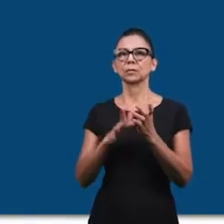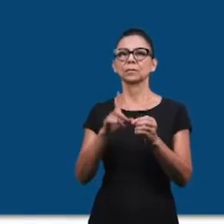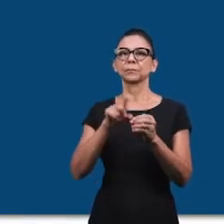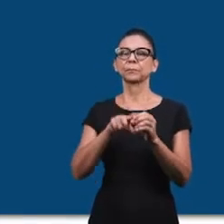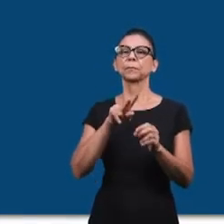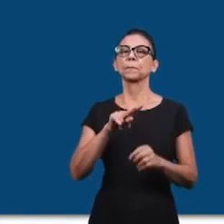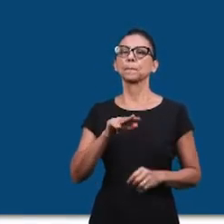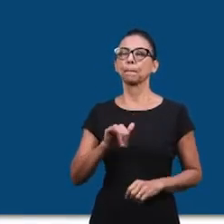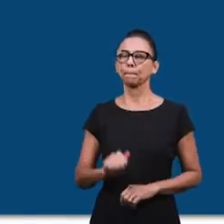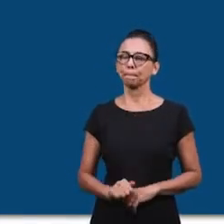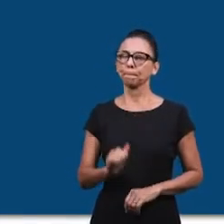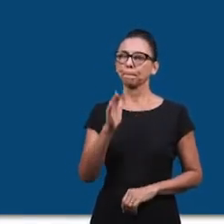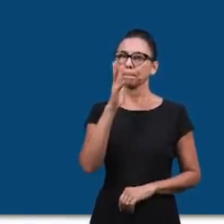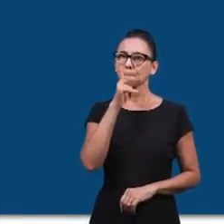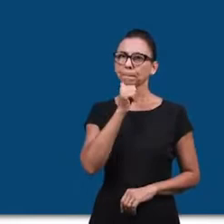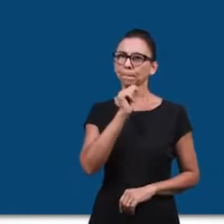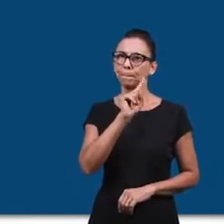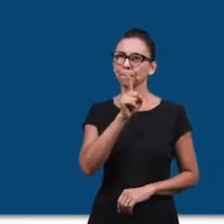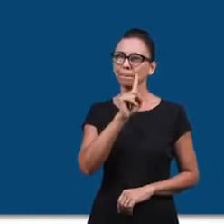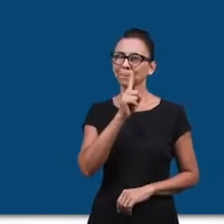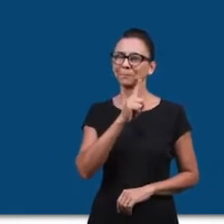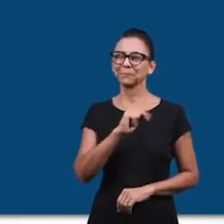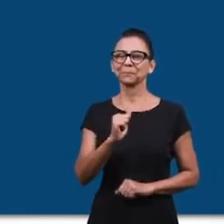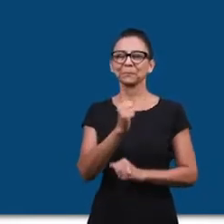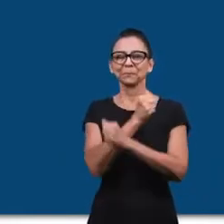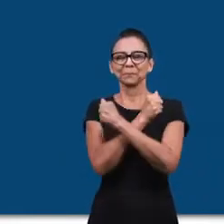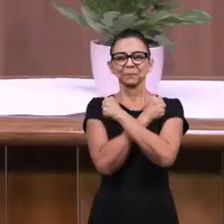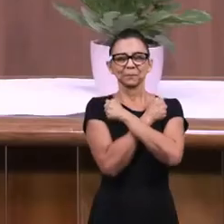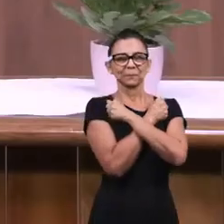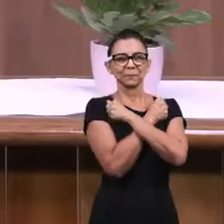coming will come and will not tarry."